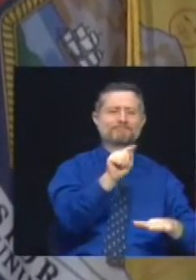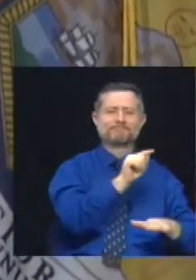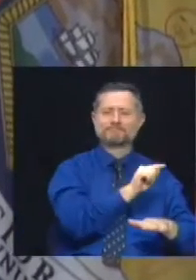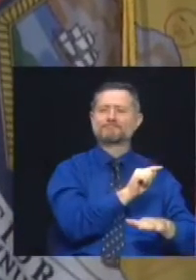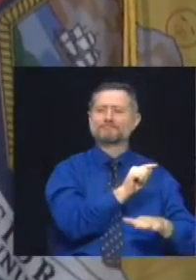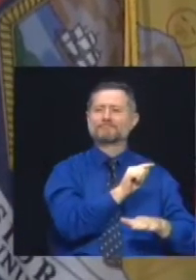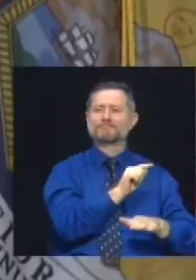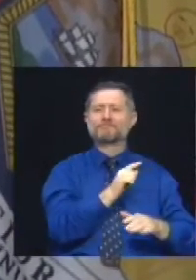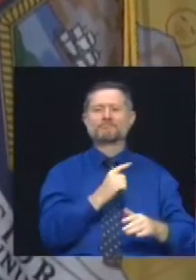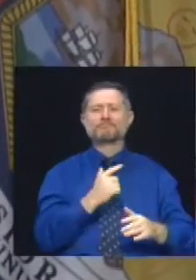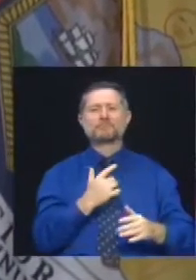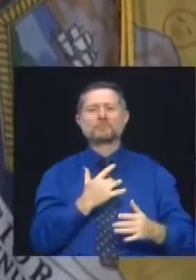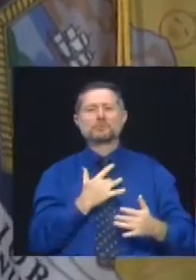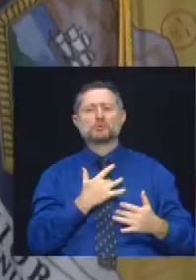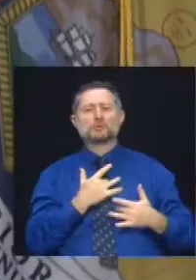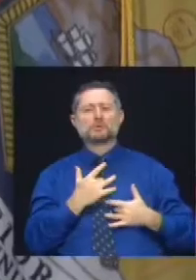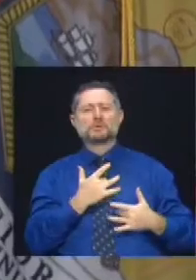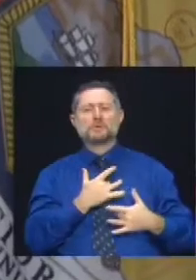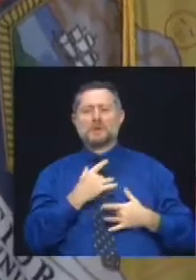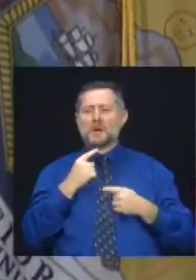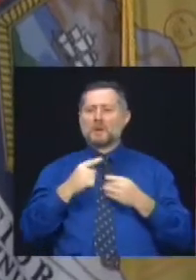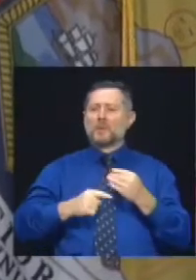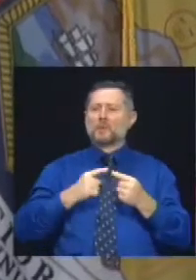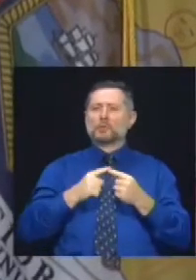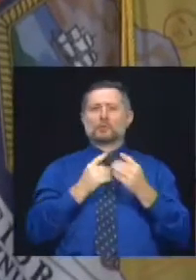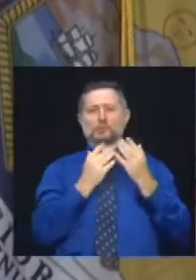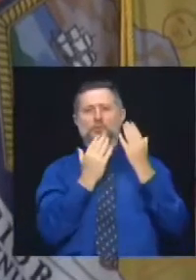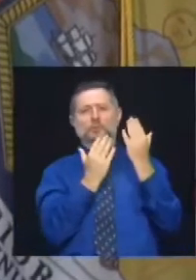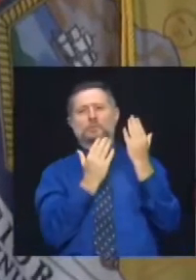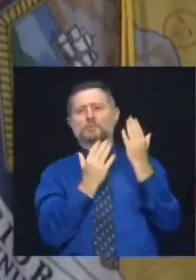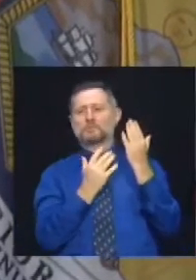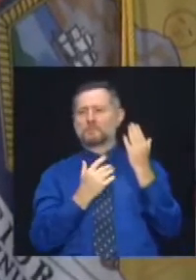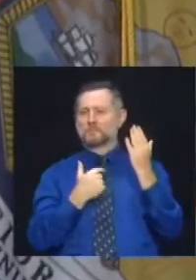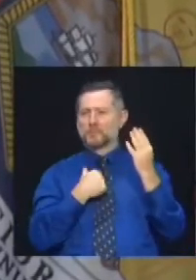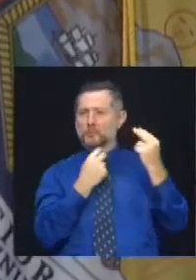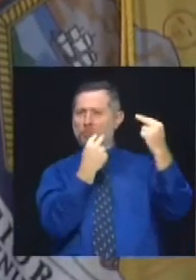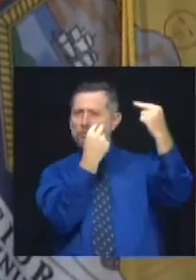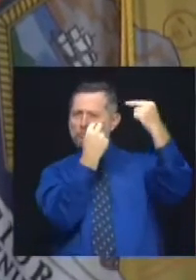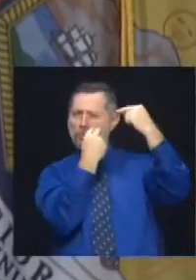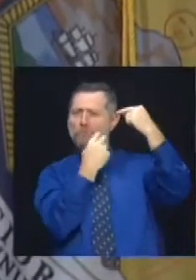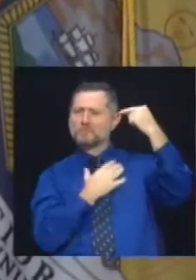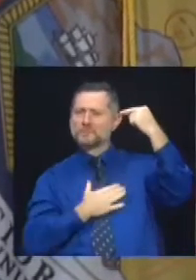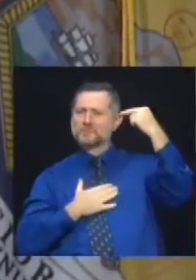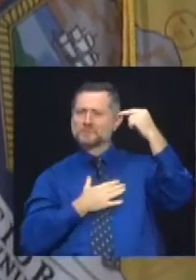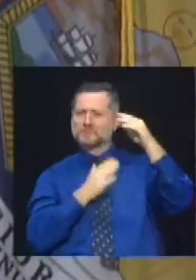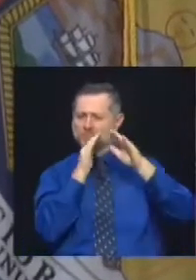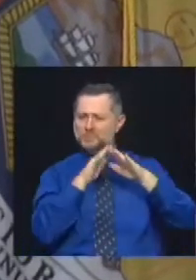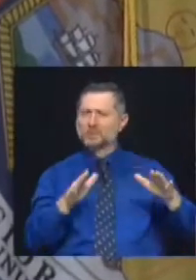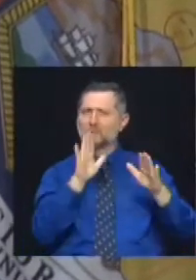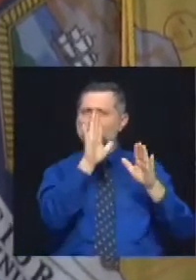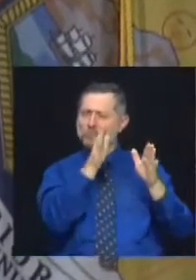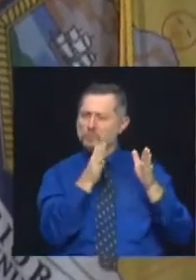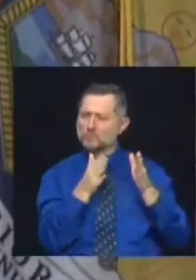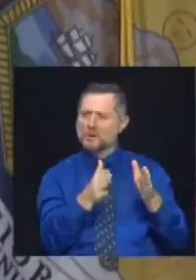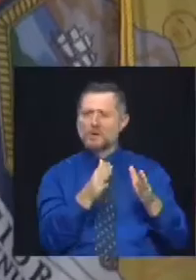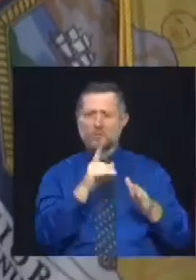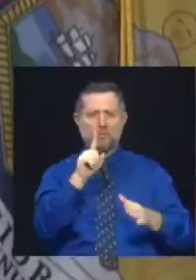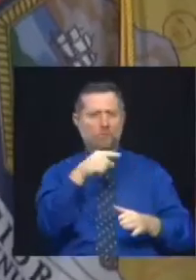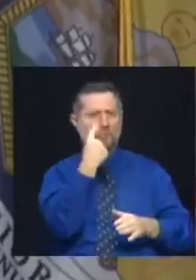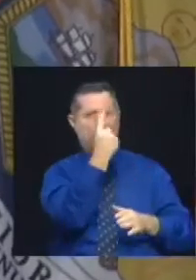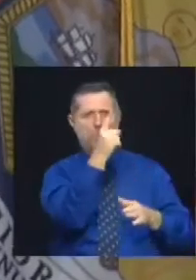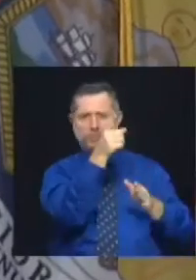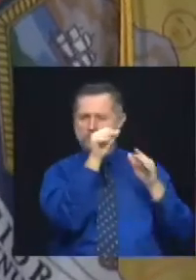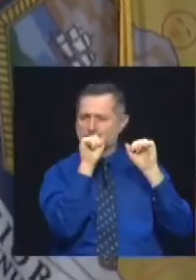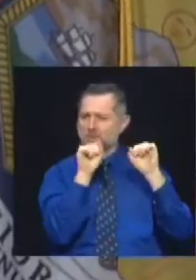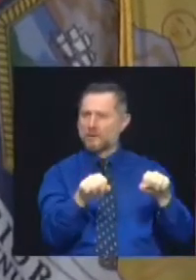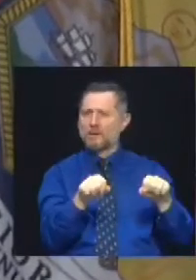about you, oh God. We ask you to look on and bless and have your own way, only as you can do. Deliver